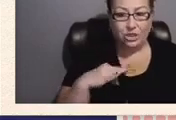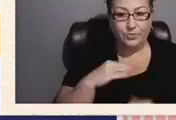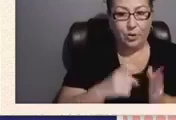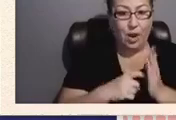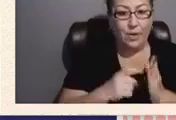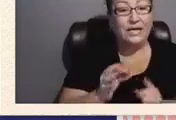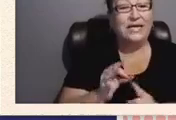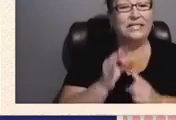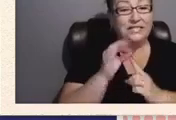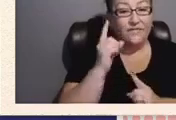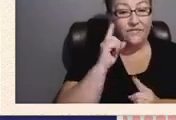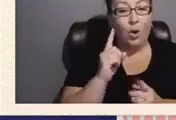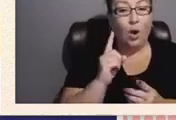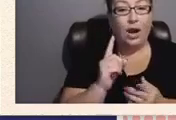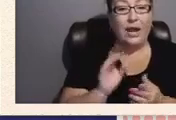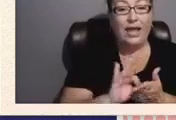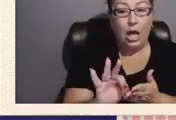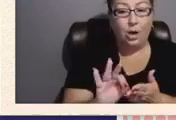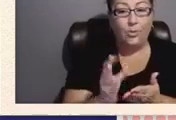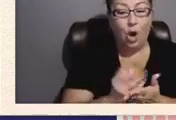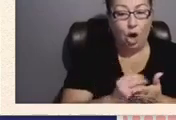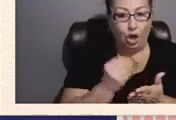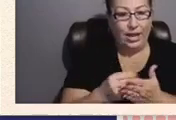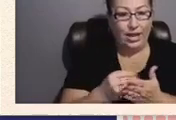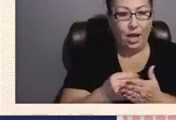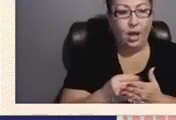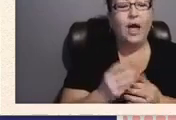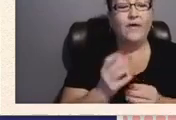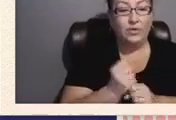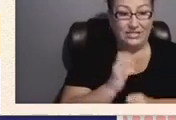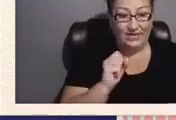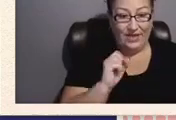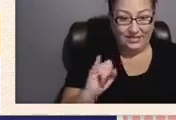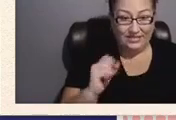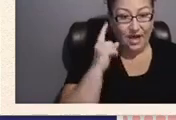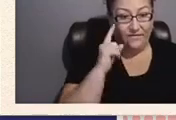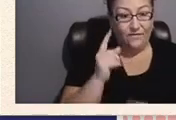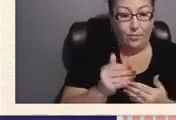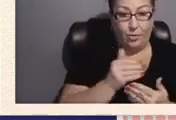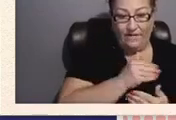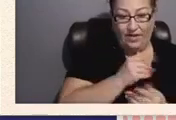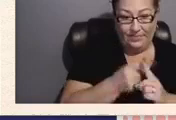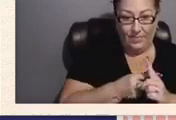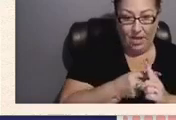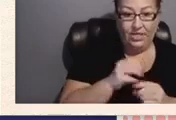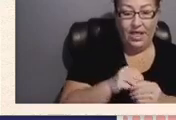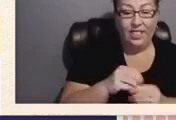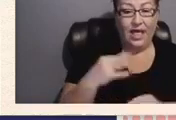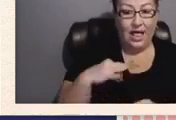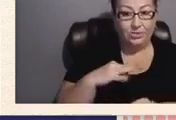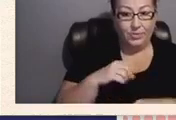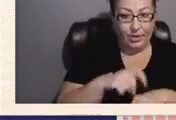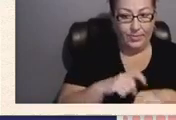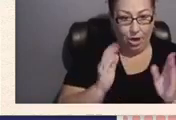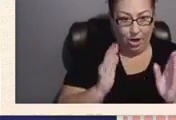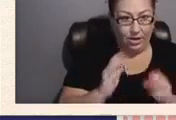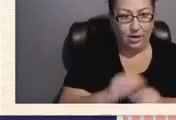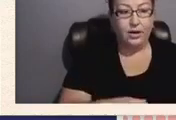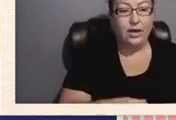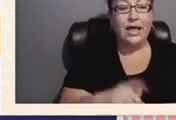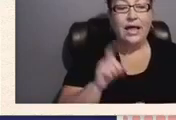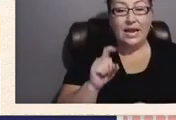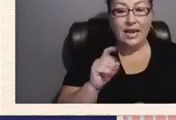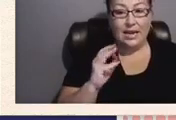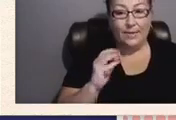earned income, have received SSI for a previous month in the eligibility period, need